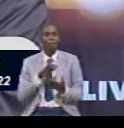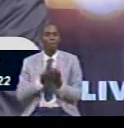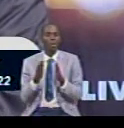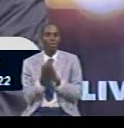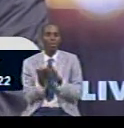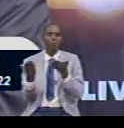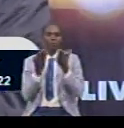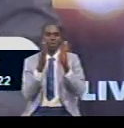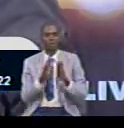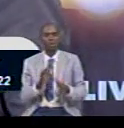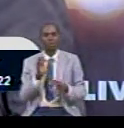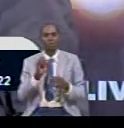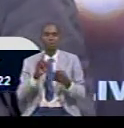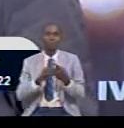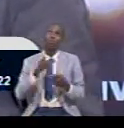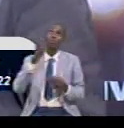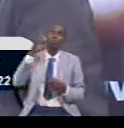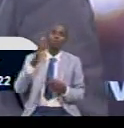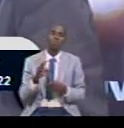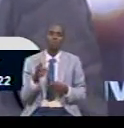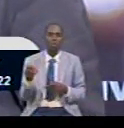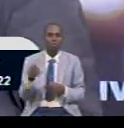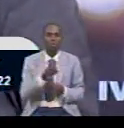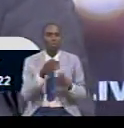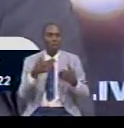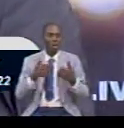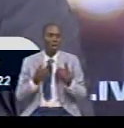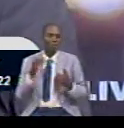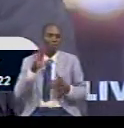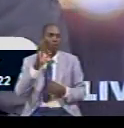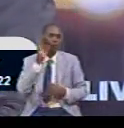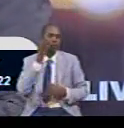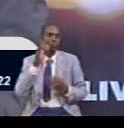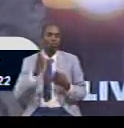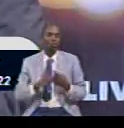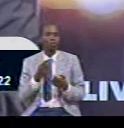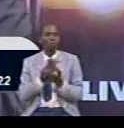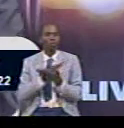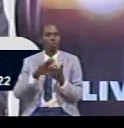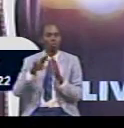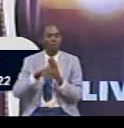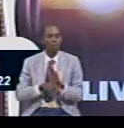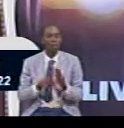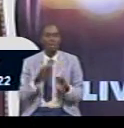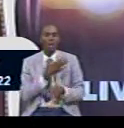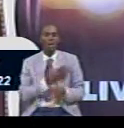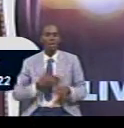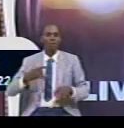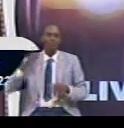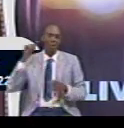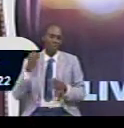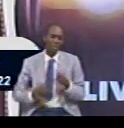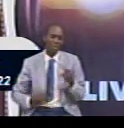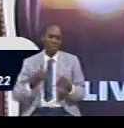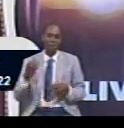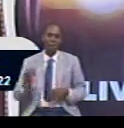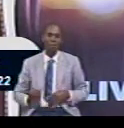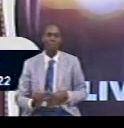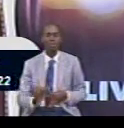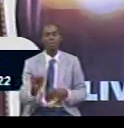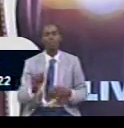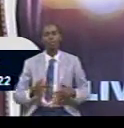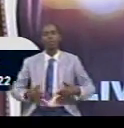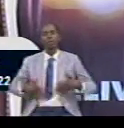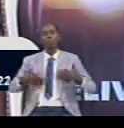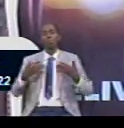become servants to God, ye have your fruit unto holiness and the end everlasting